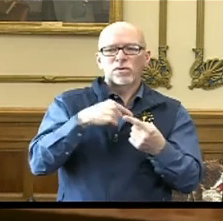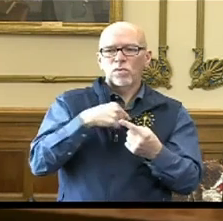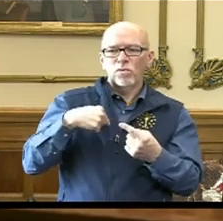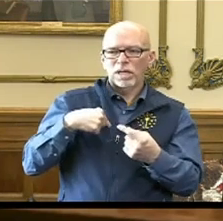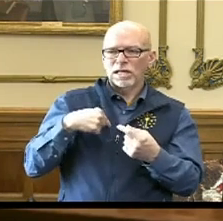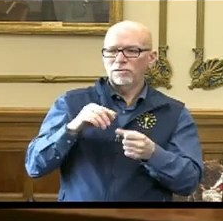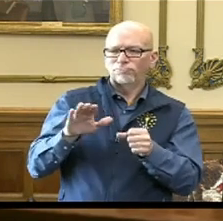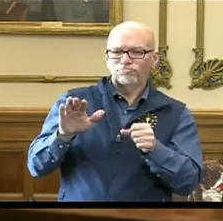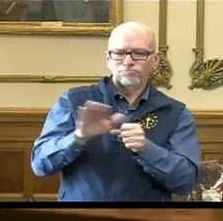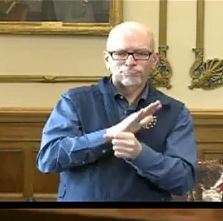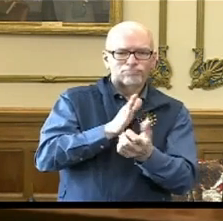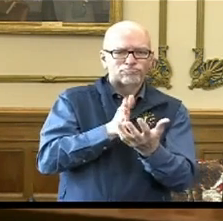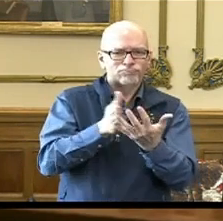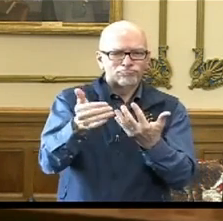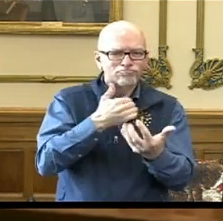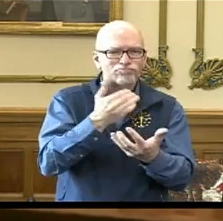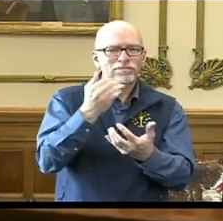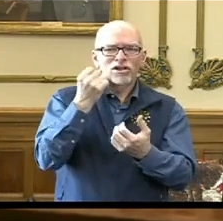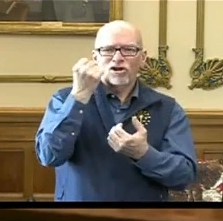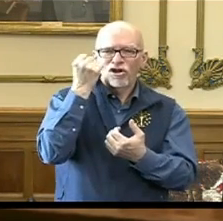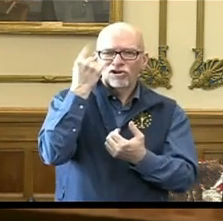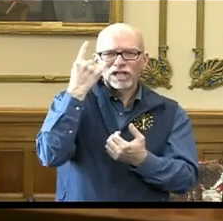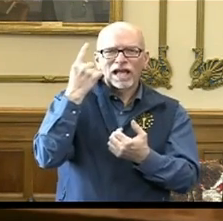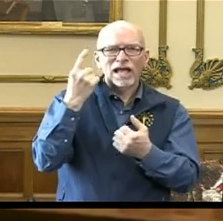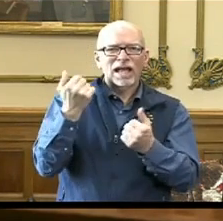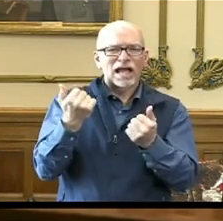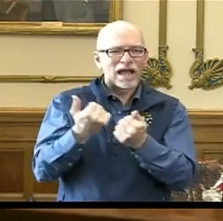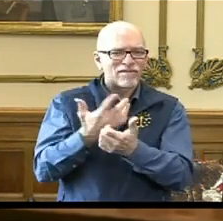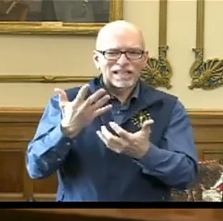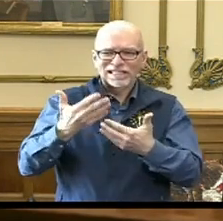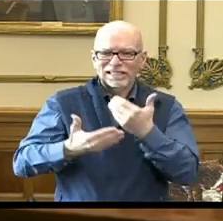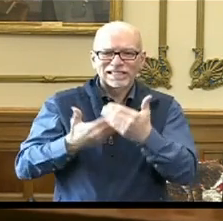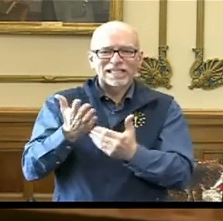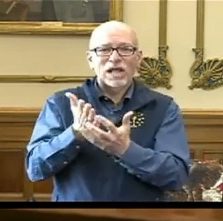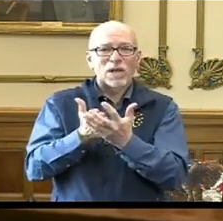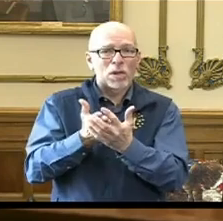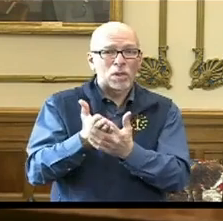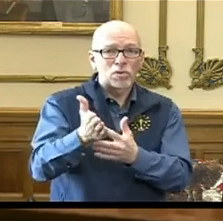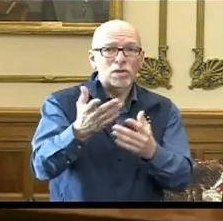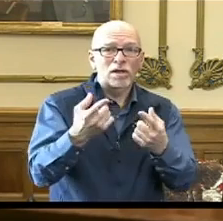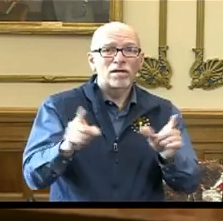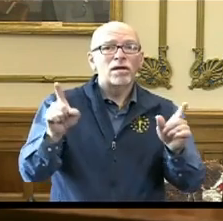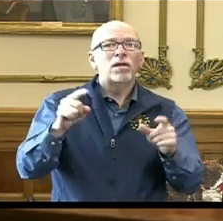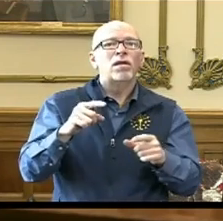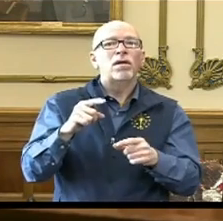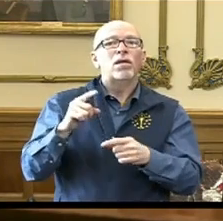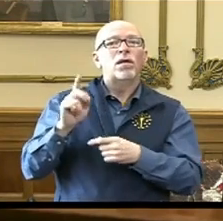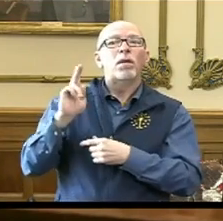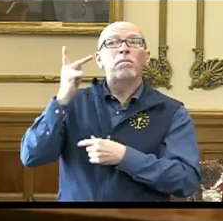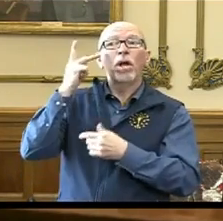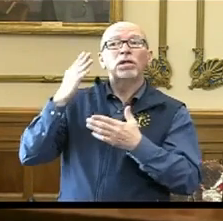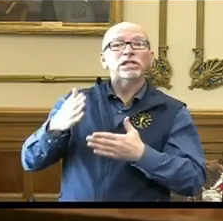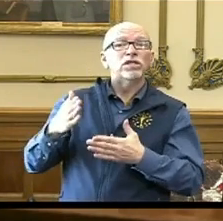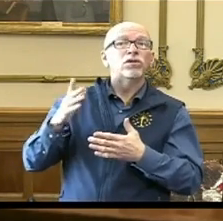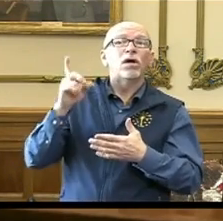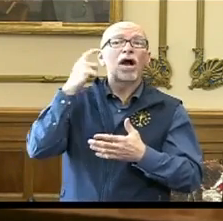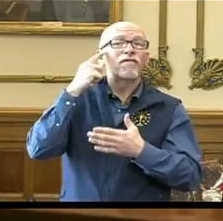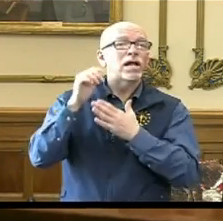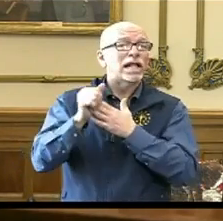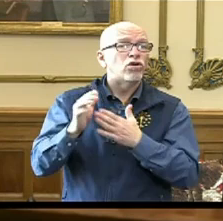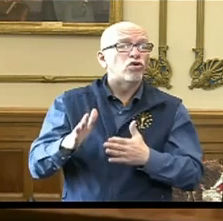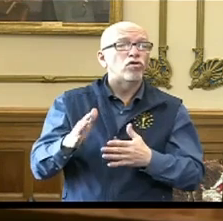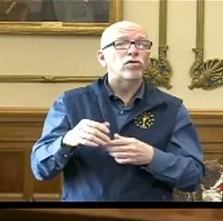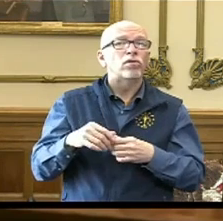thoroughly understand this and get through it. And I think that we as politicians, we as government